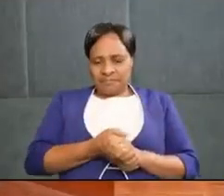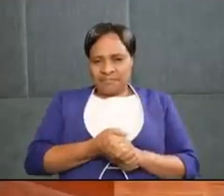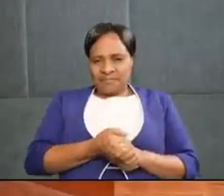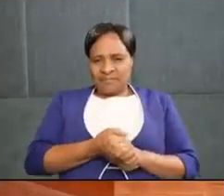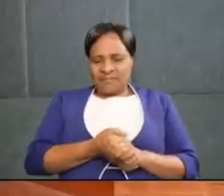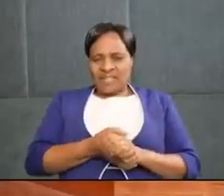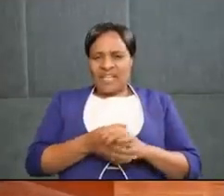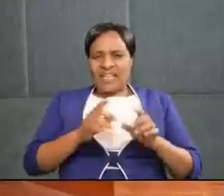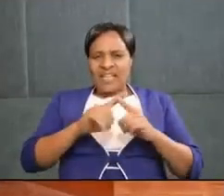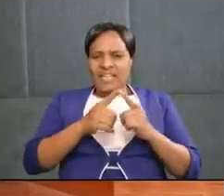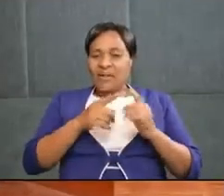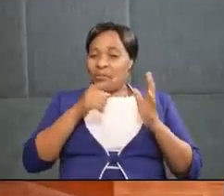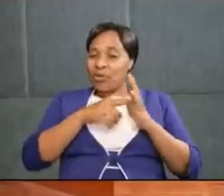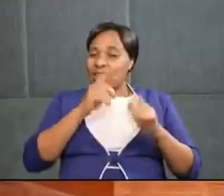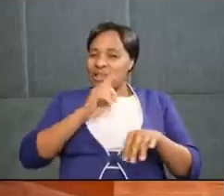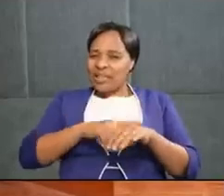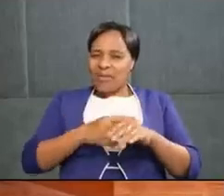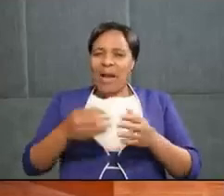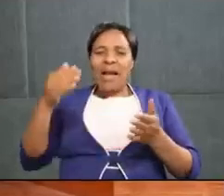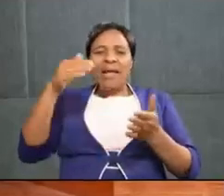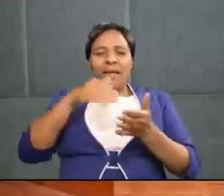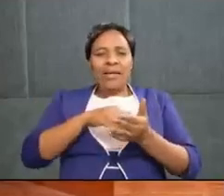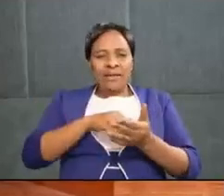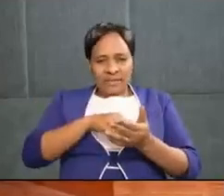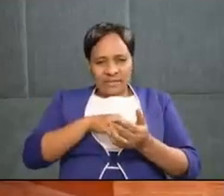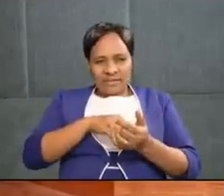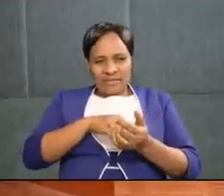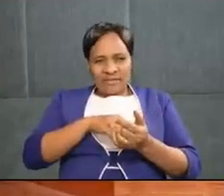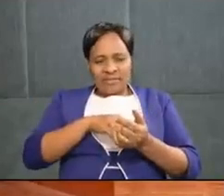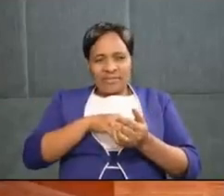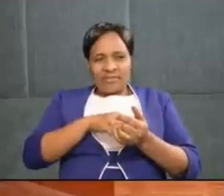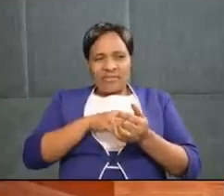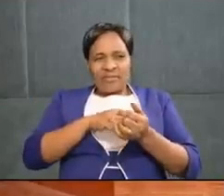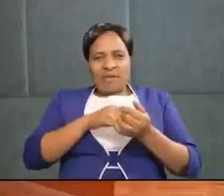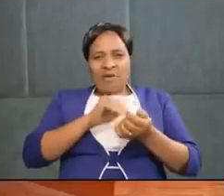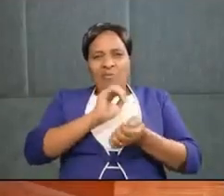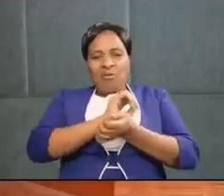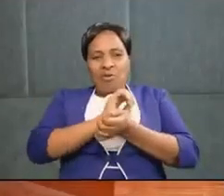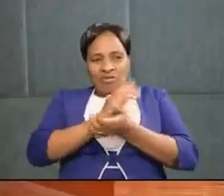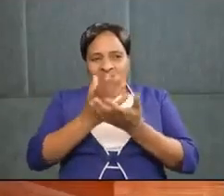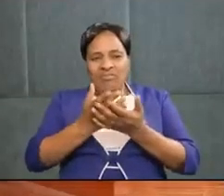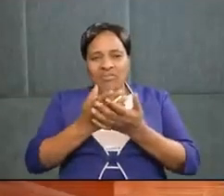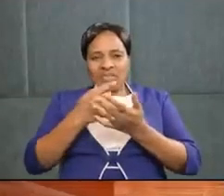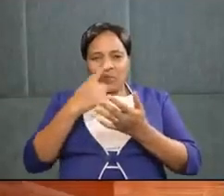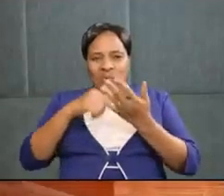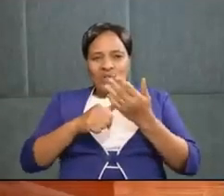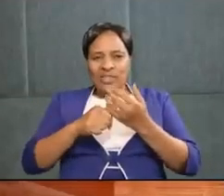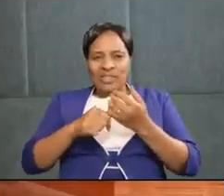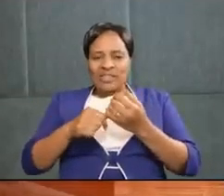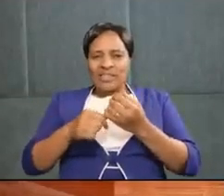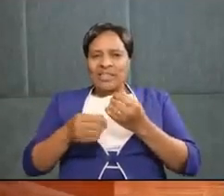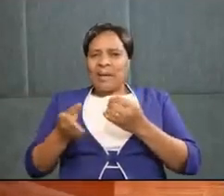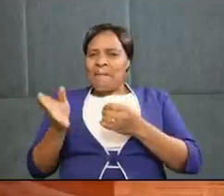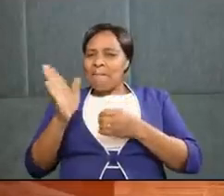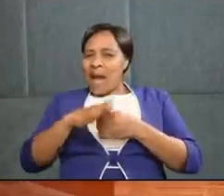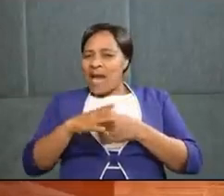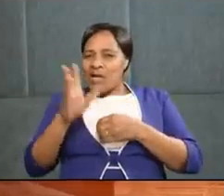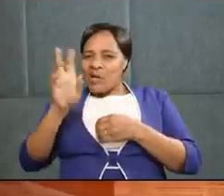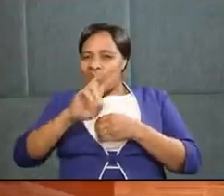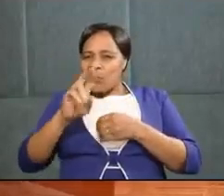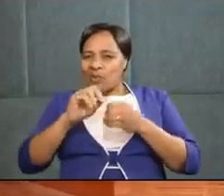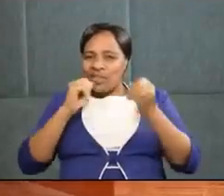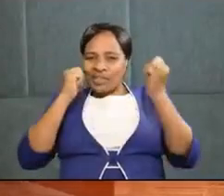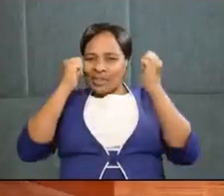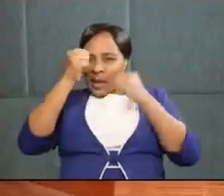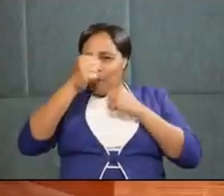And at that point in time, again, Paul turned and looked at the soldier